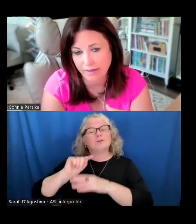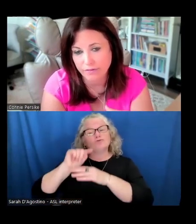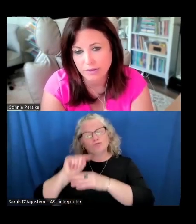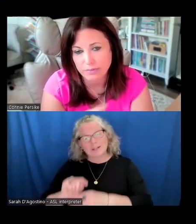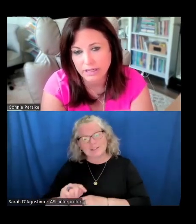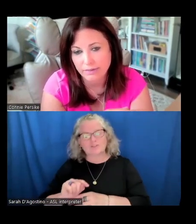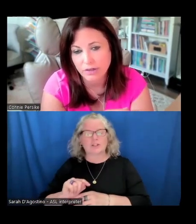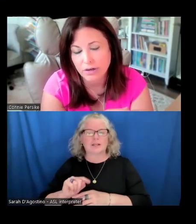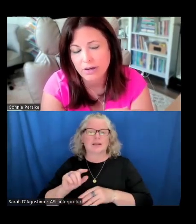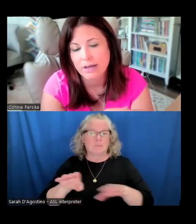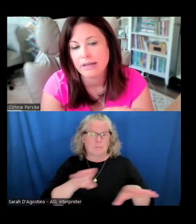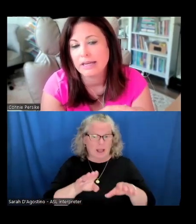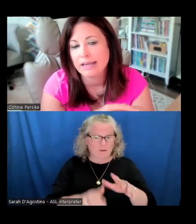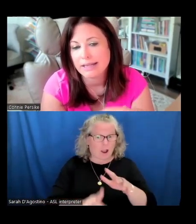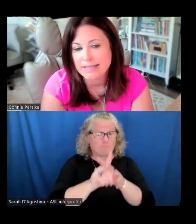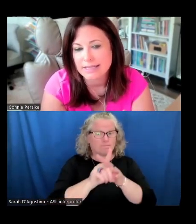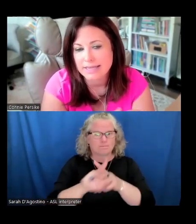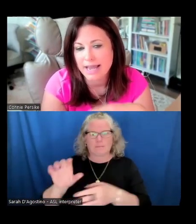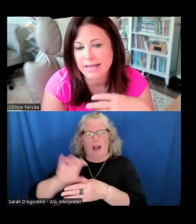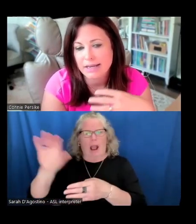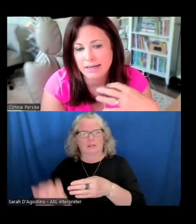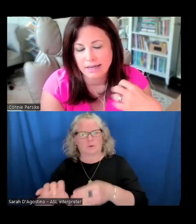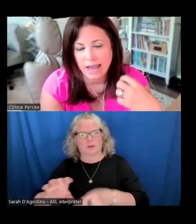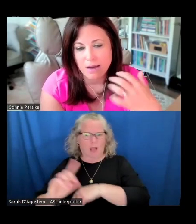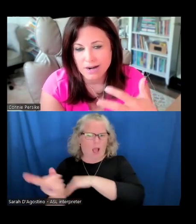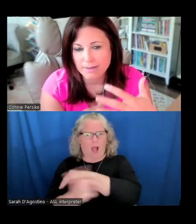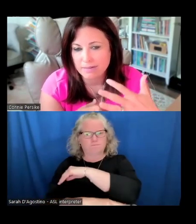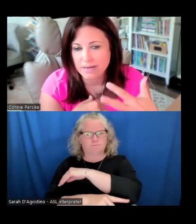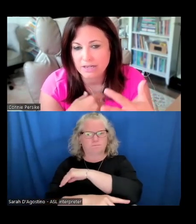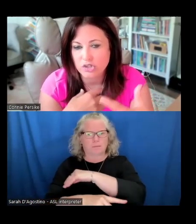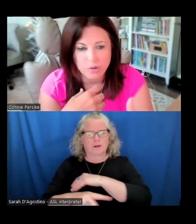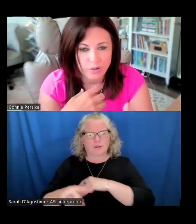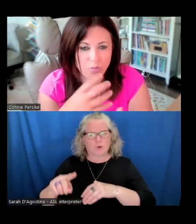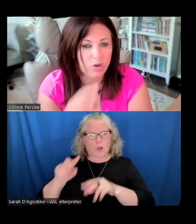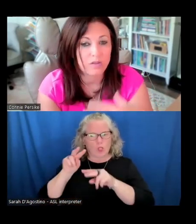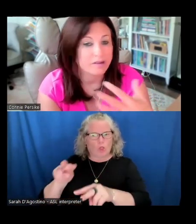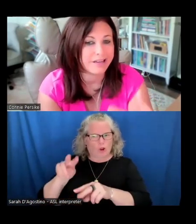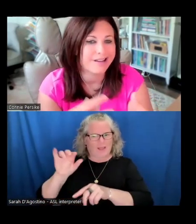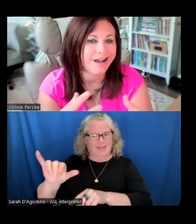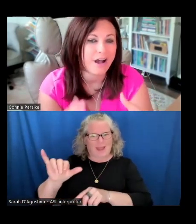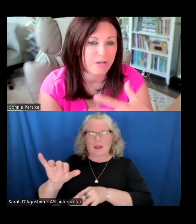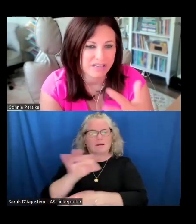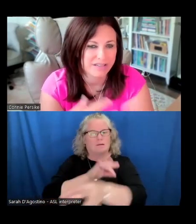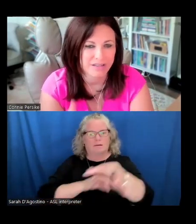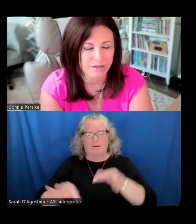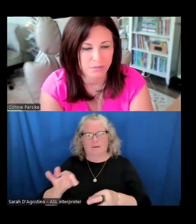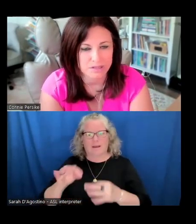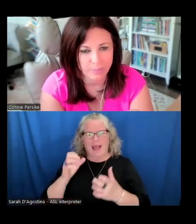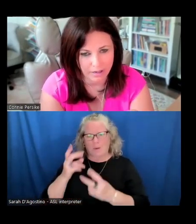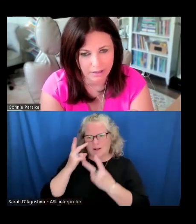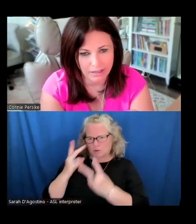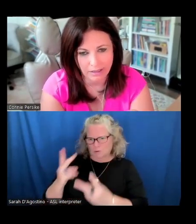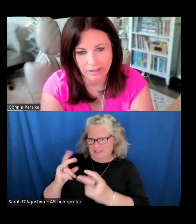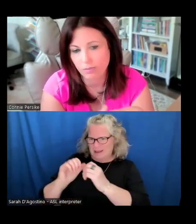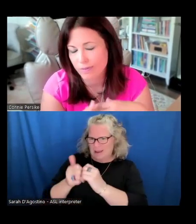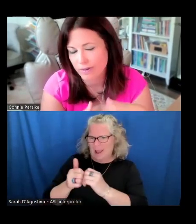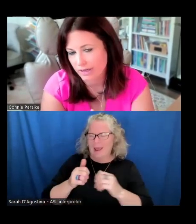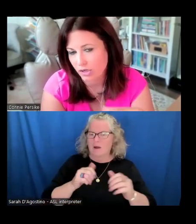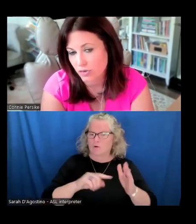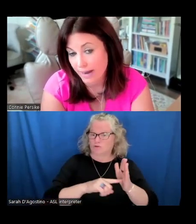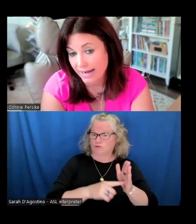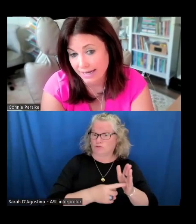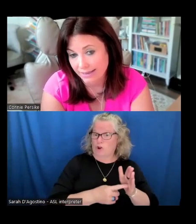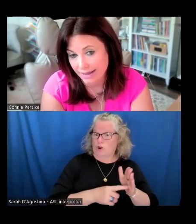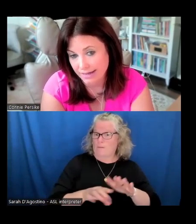right after the behavior. And instead, I want to be making sure that we're looking at how the adults are responding, and we're